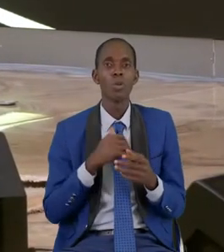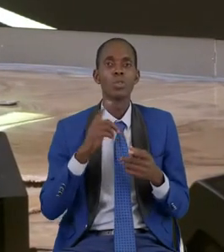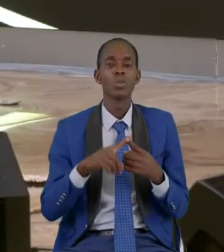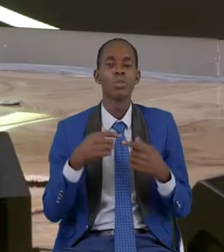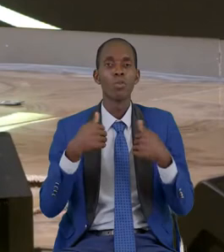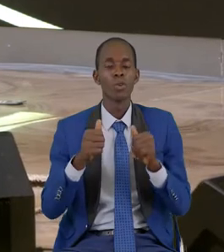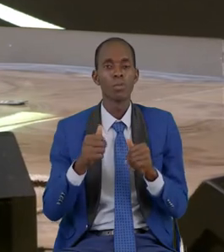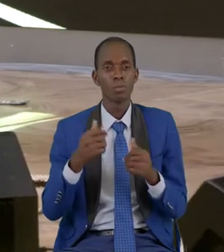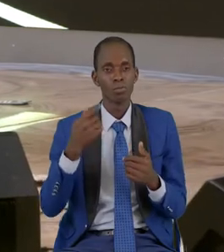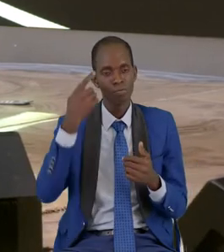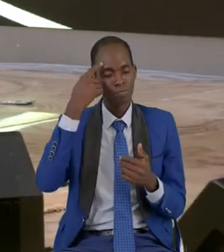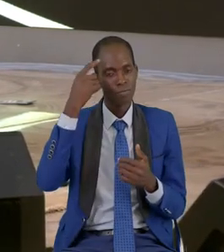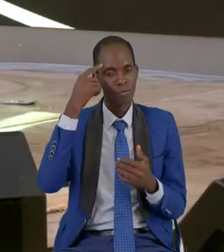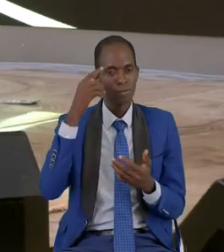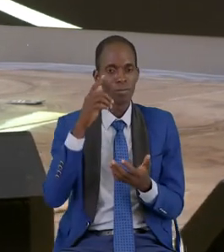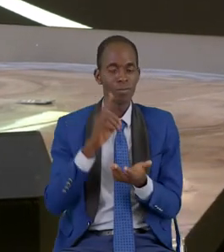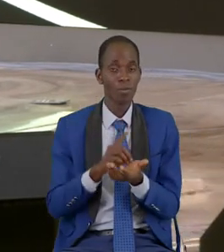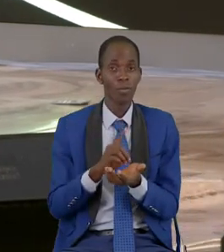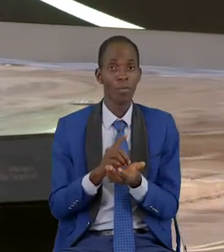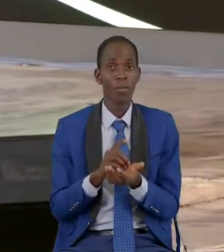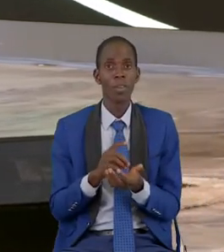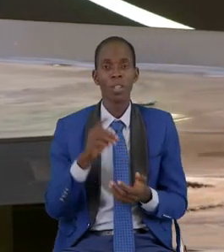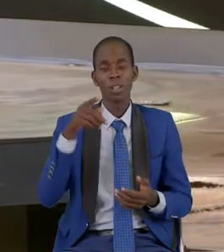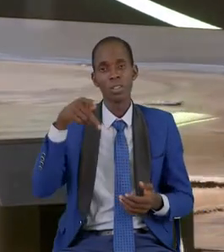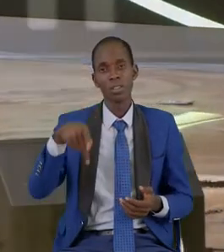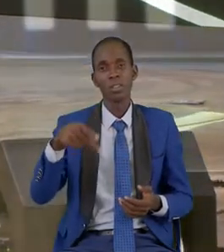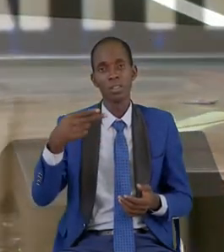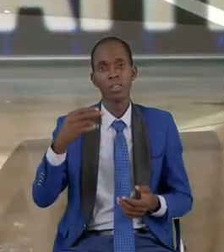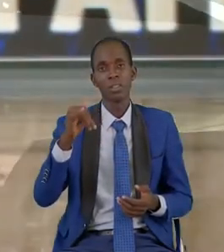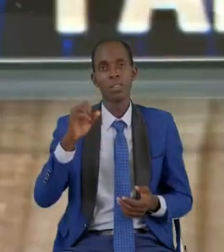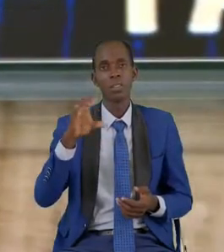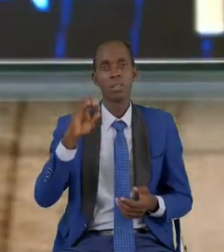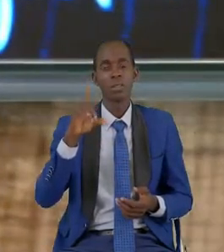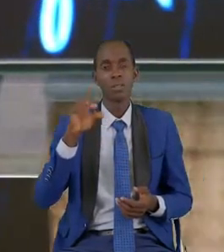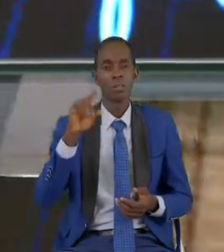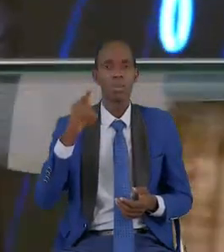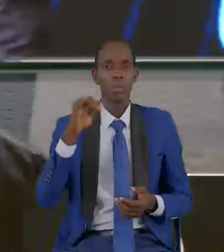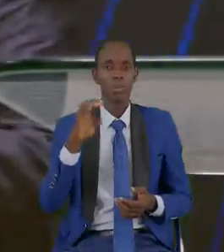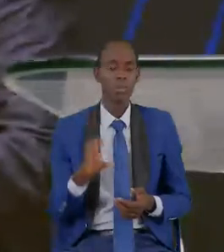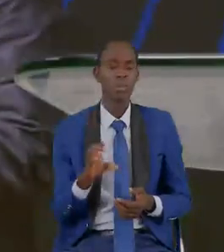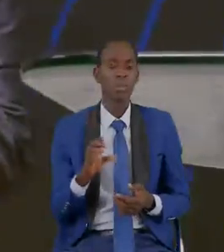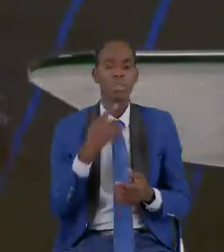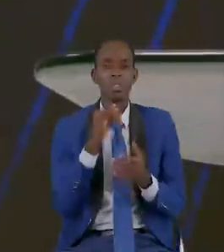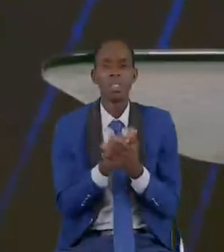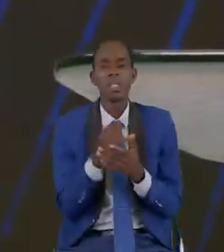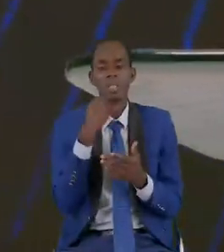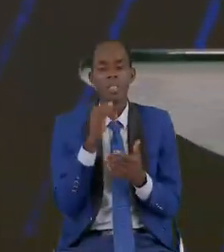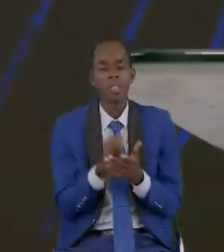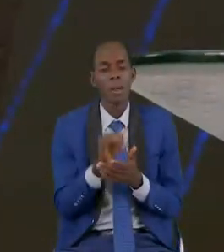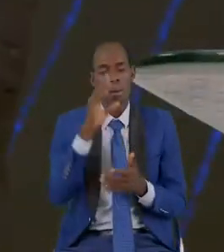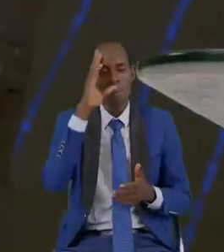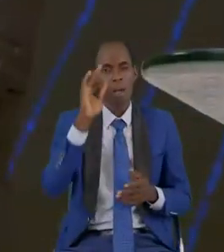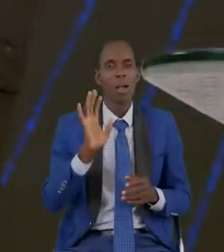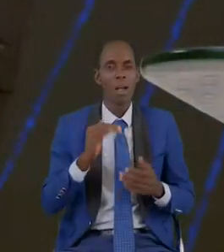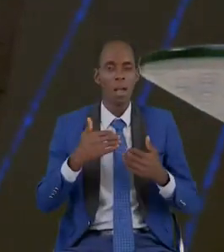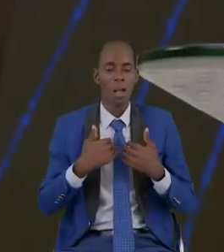says man has self-esteem. And if there's anything man wants